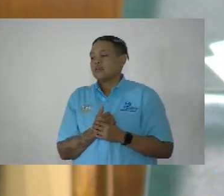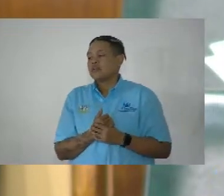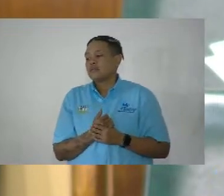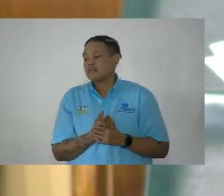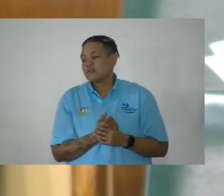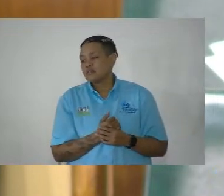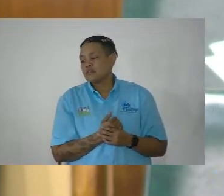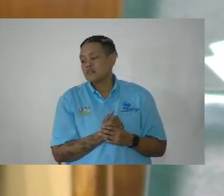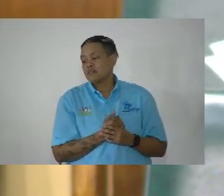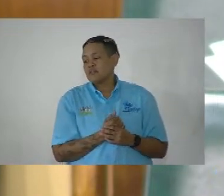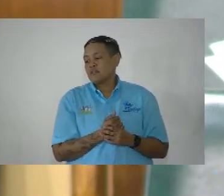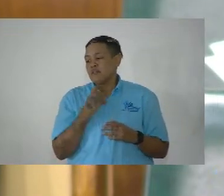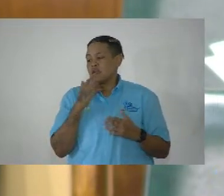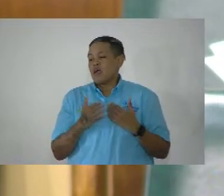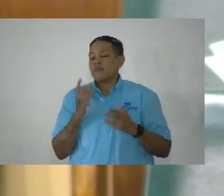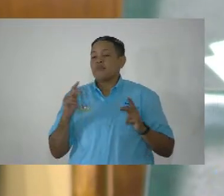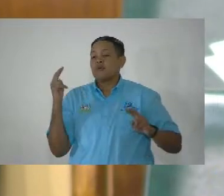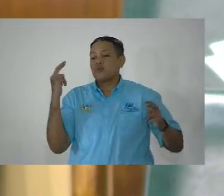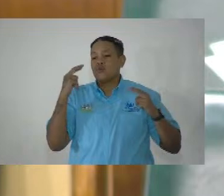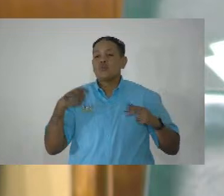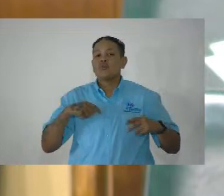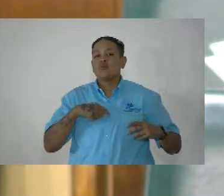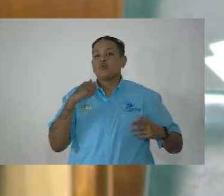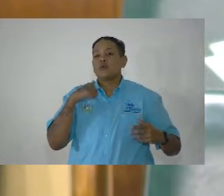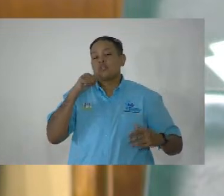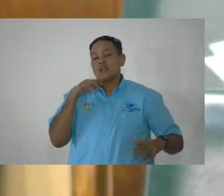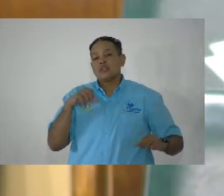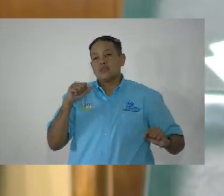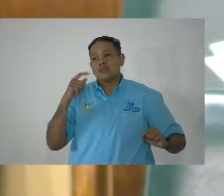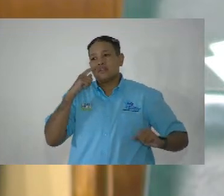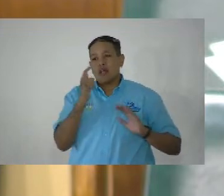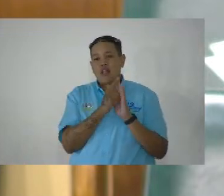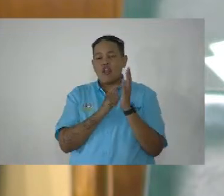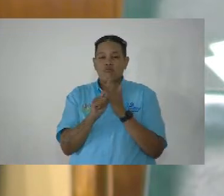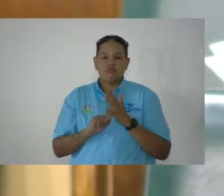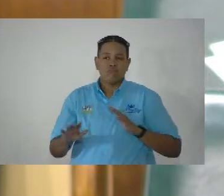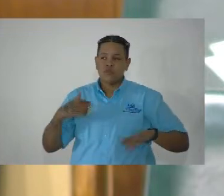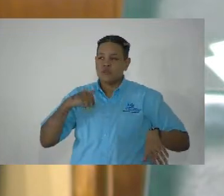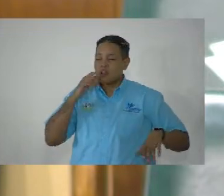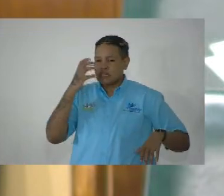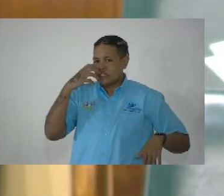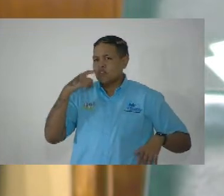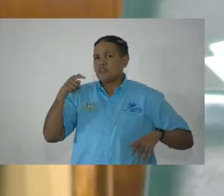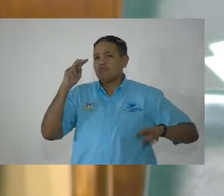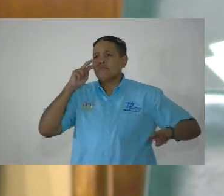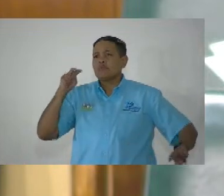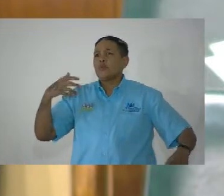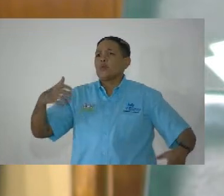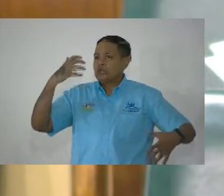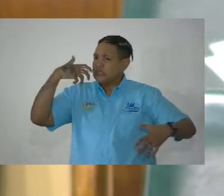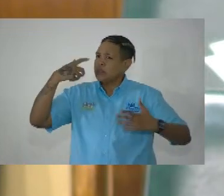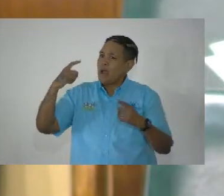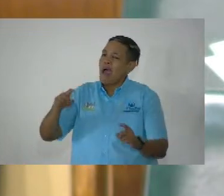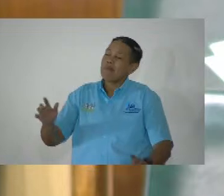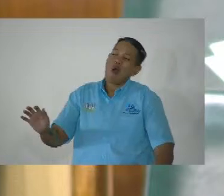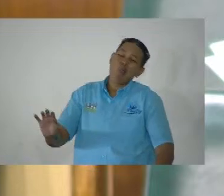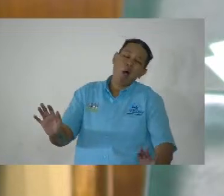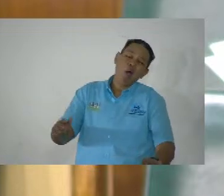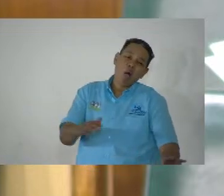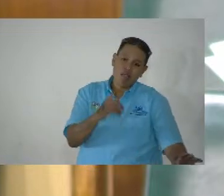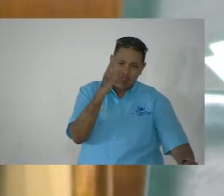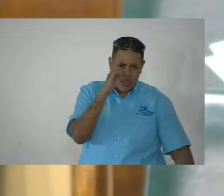so it's almost, people look at us as if we're not taking, as legislators, the seriousness of what is happening in our